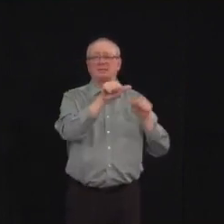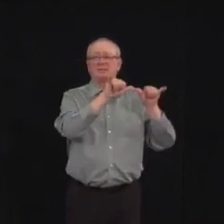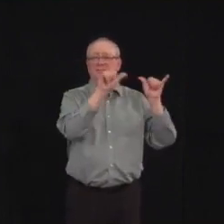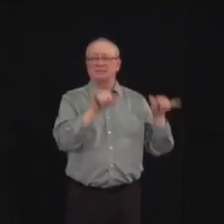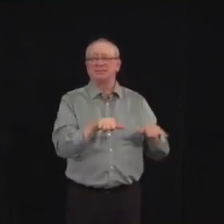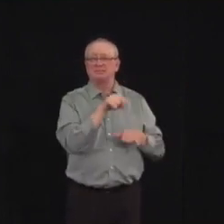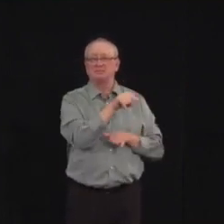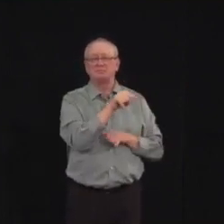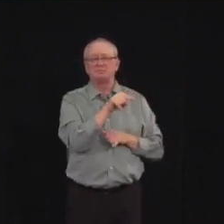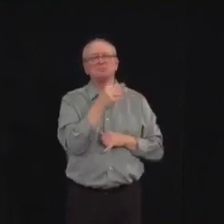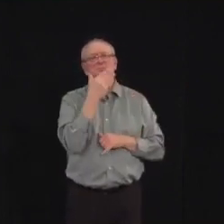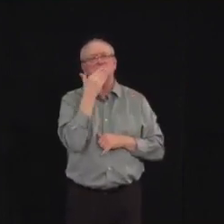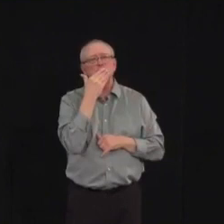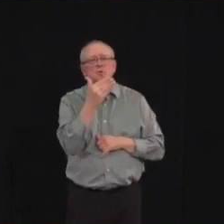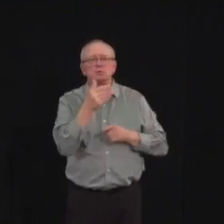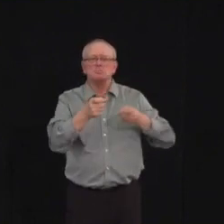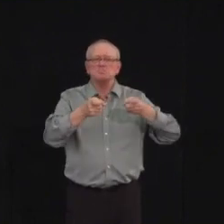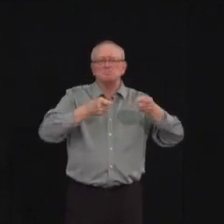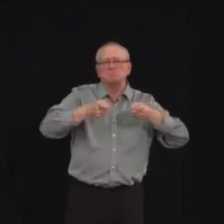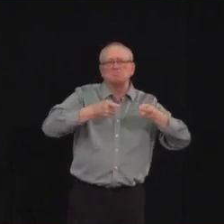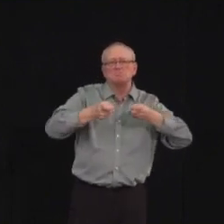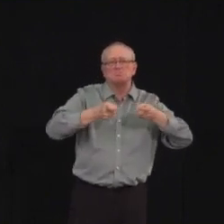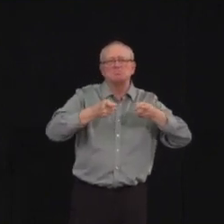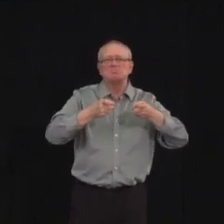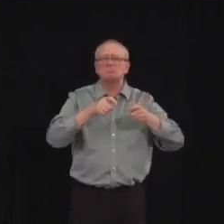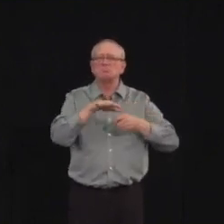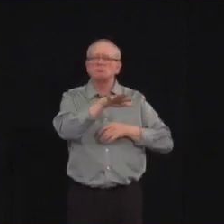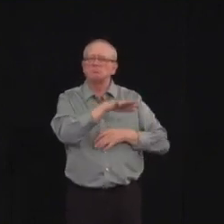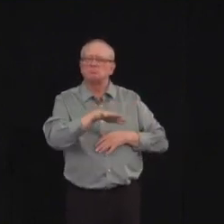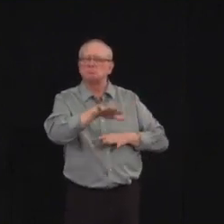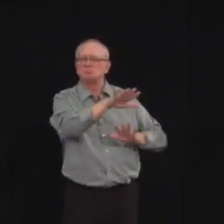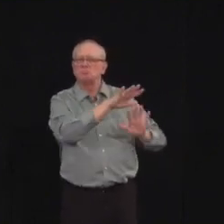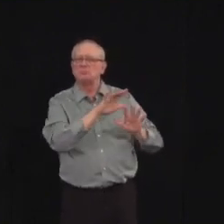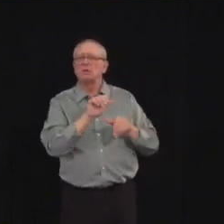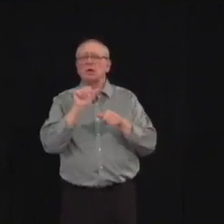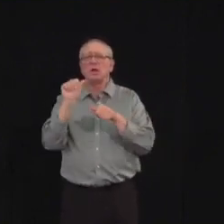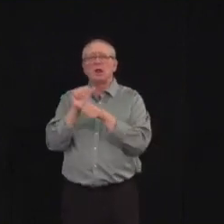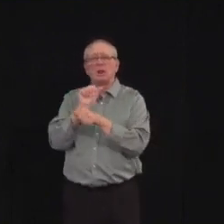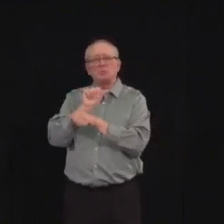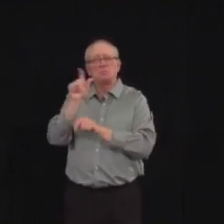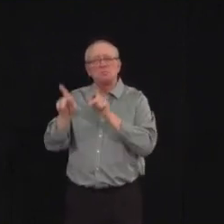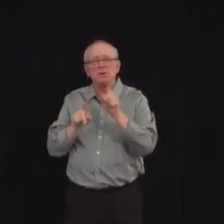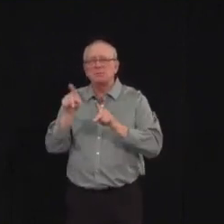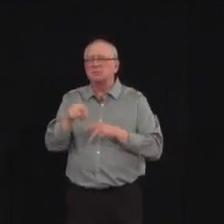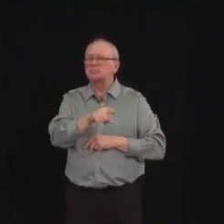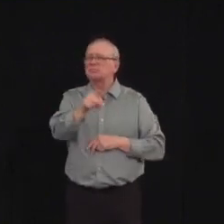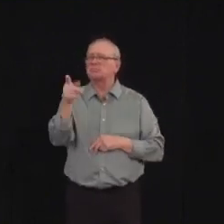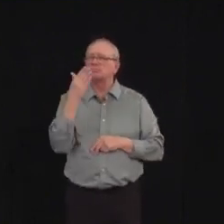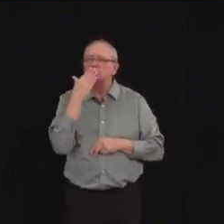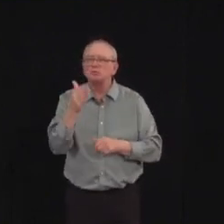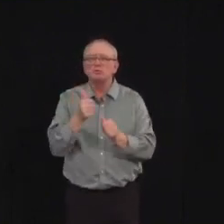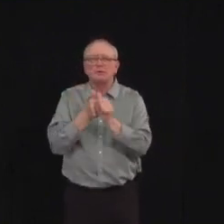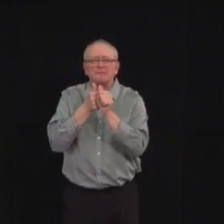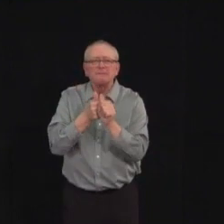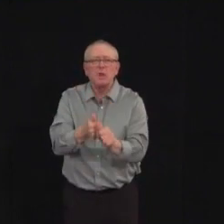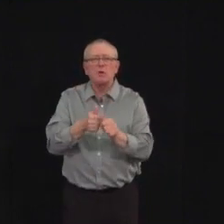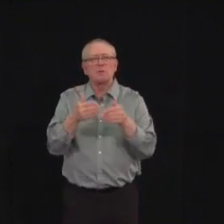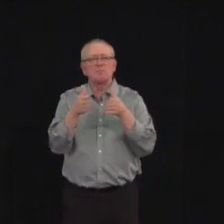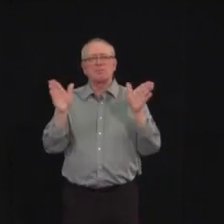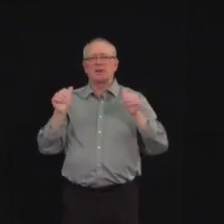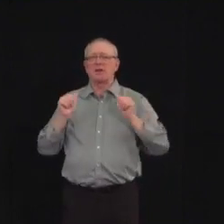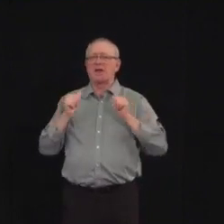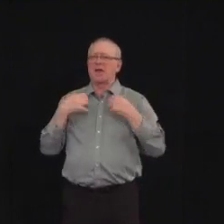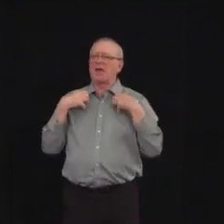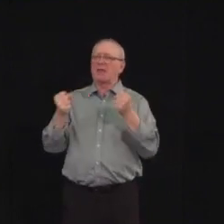COVID-19. Albertans are doing their part by following public health orders, practicing physical distancing and good hygiene, and staying home